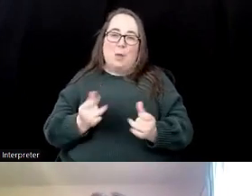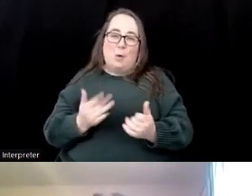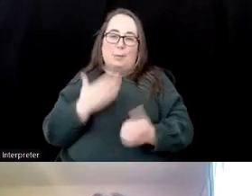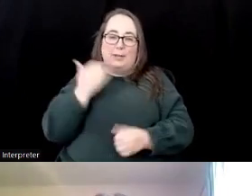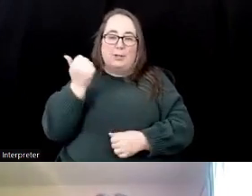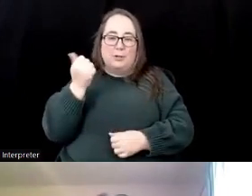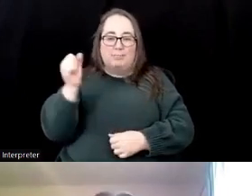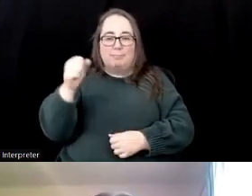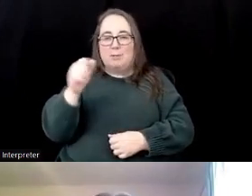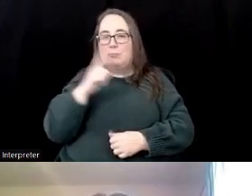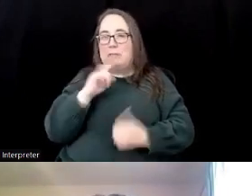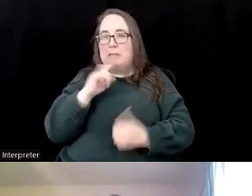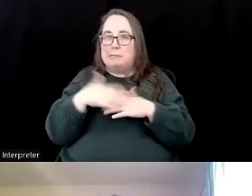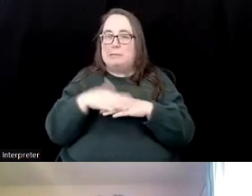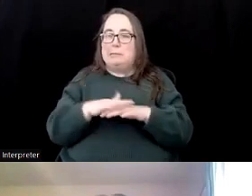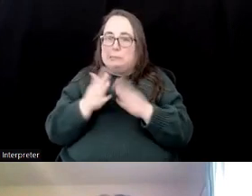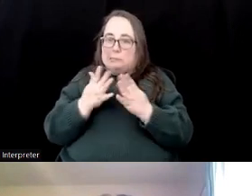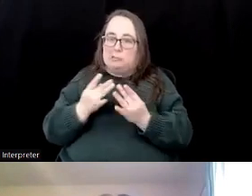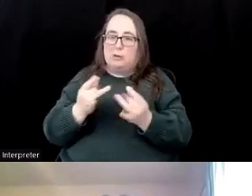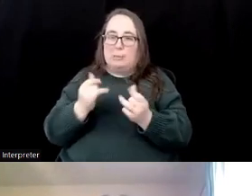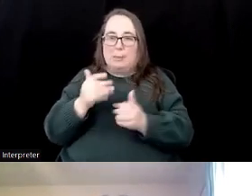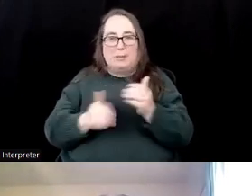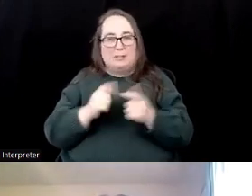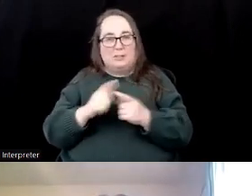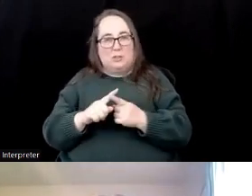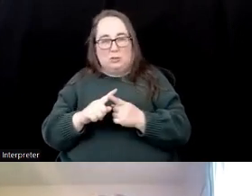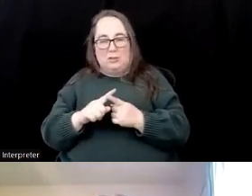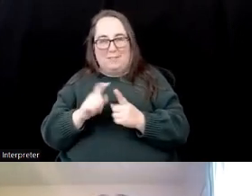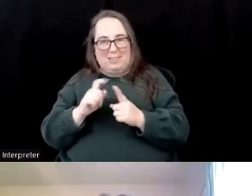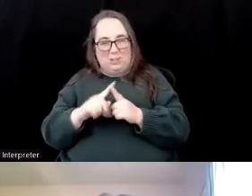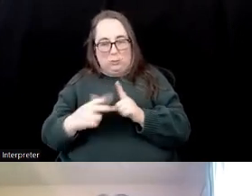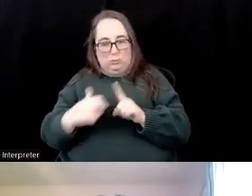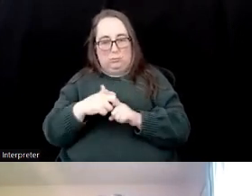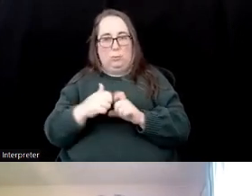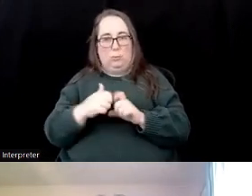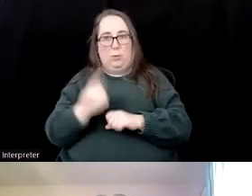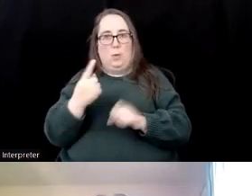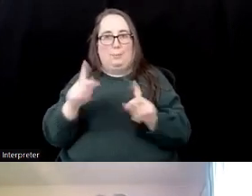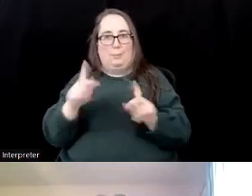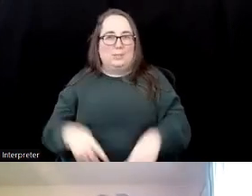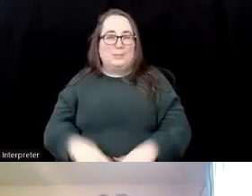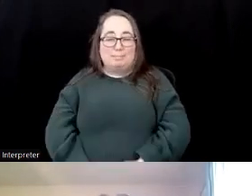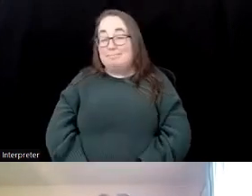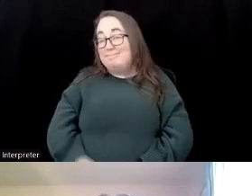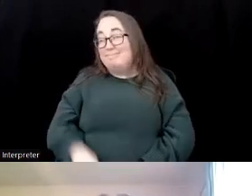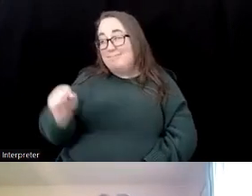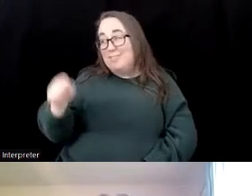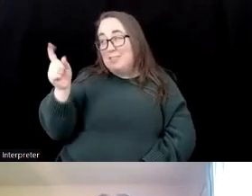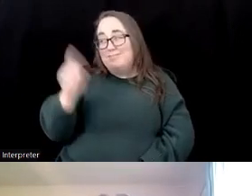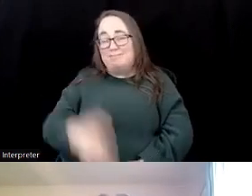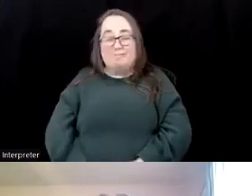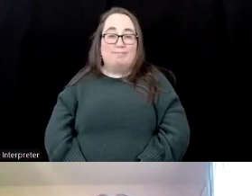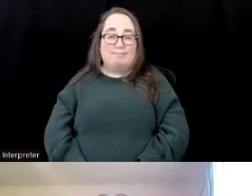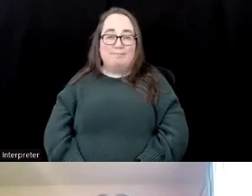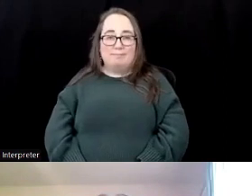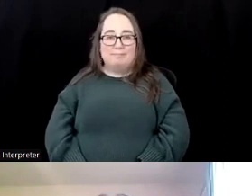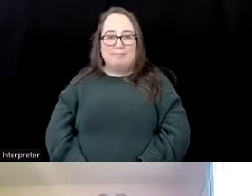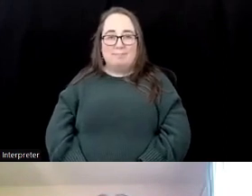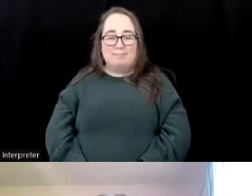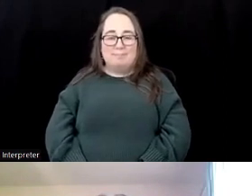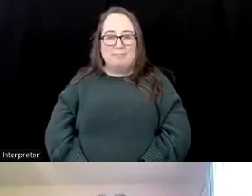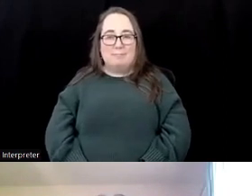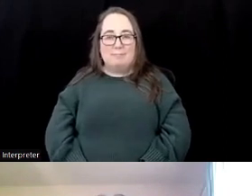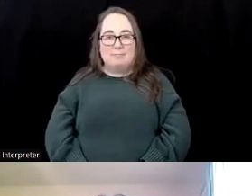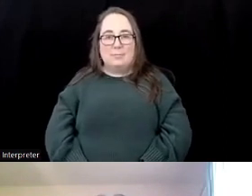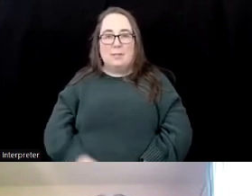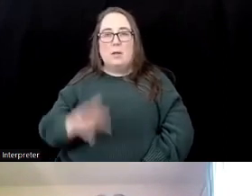really streamlines the process, having to only deal with us. Absolutely. I just want to call